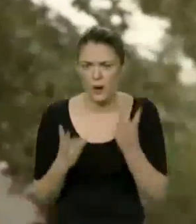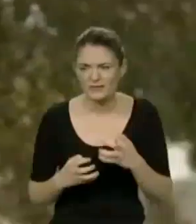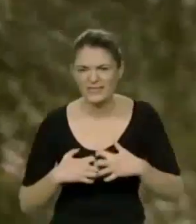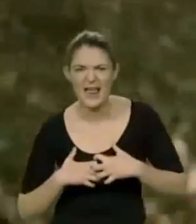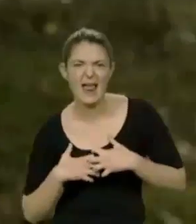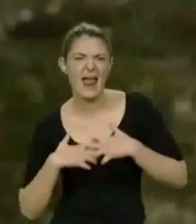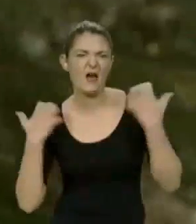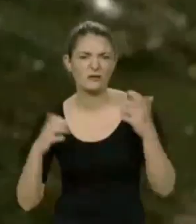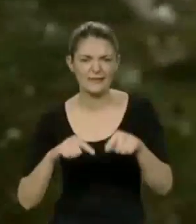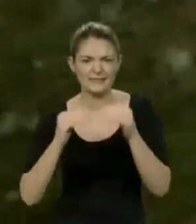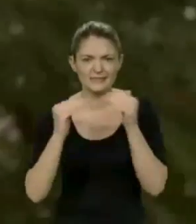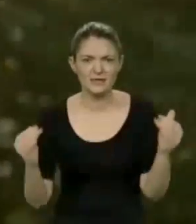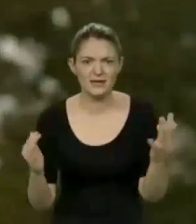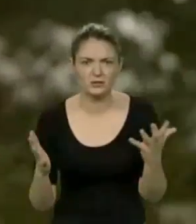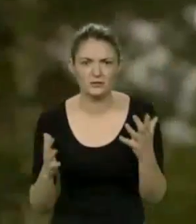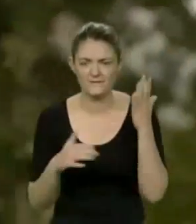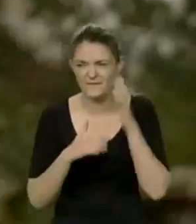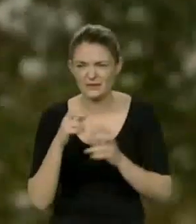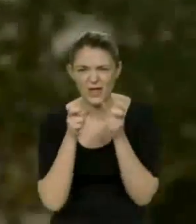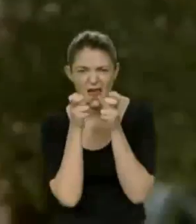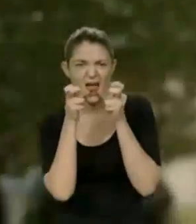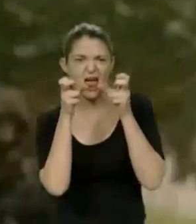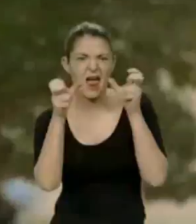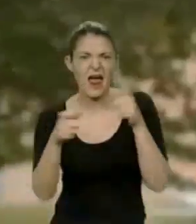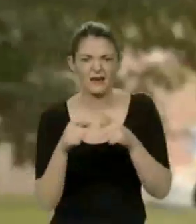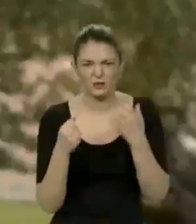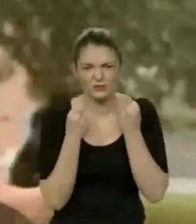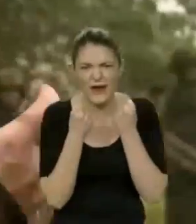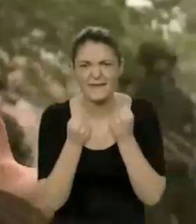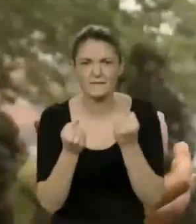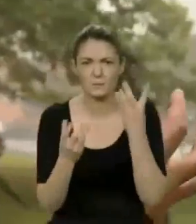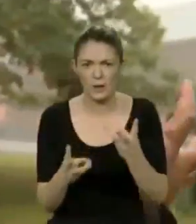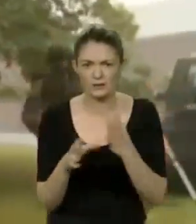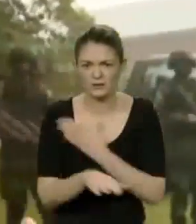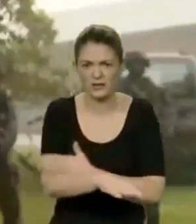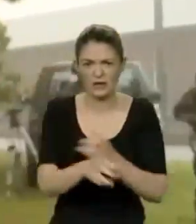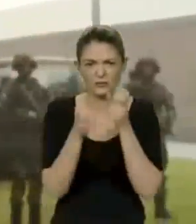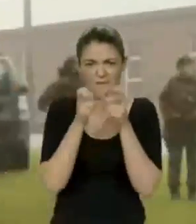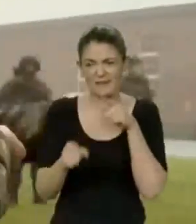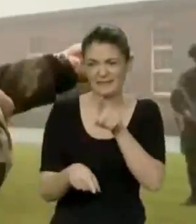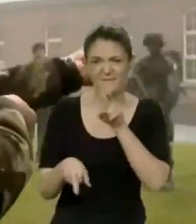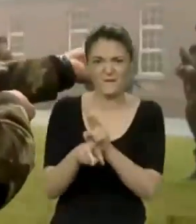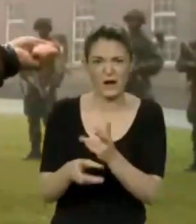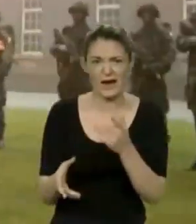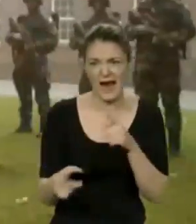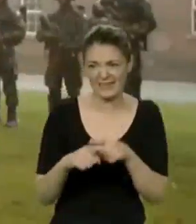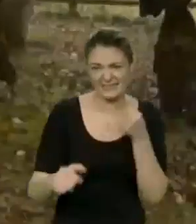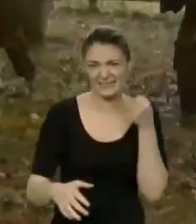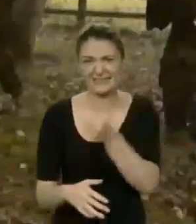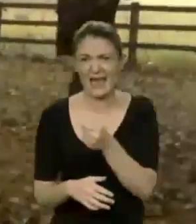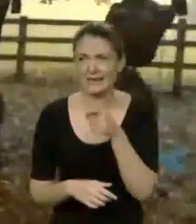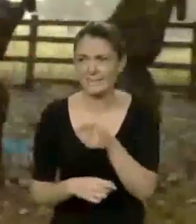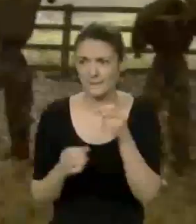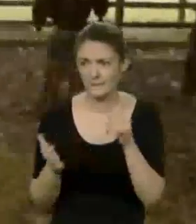at this stage. You want to find loads of roar and loads of drive inside you. And you want to start screaming at this fucker as you're attacking him. Yeah?